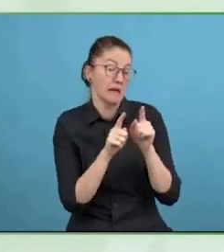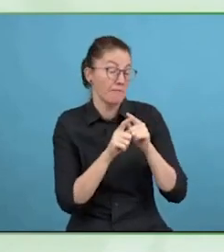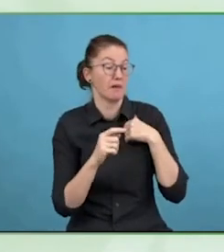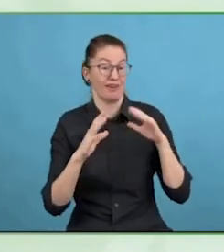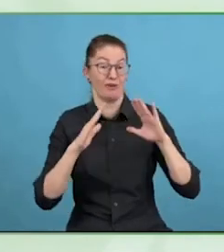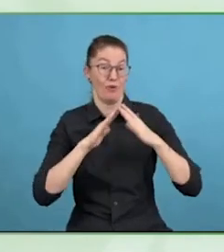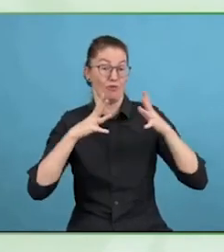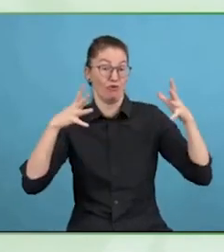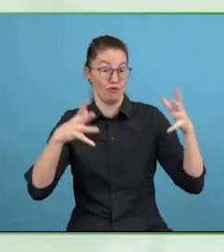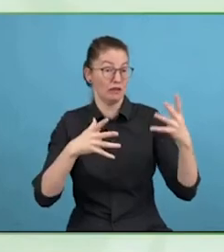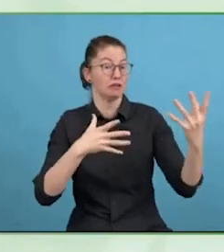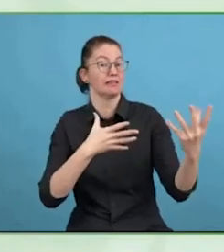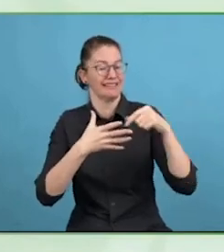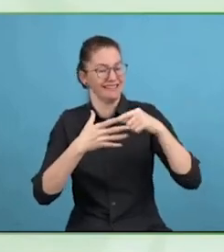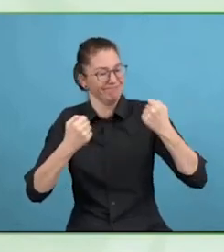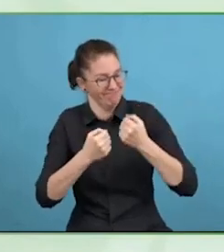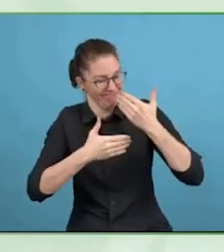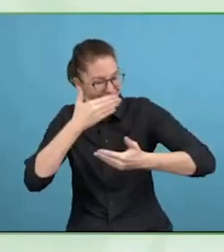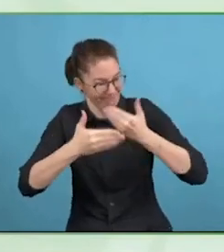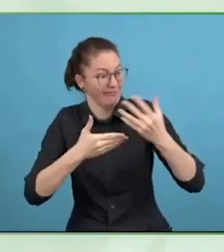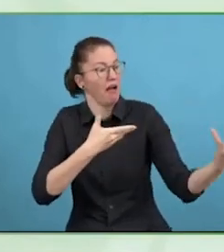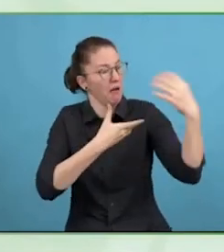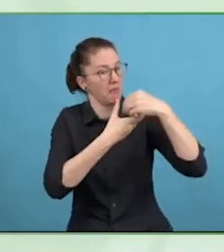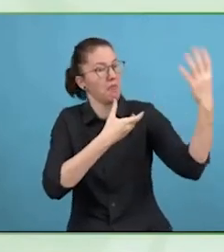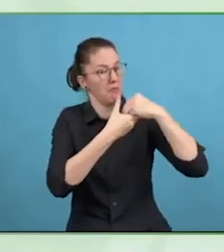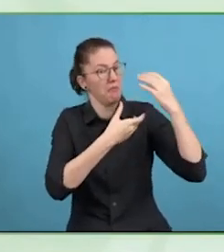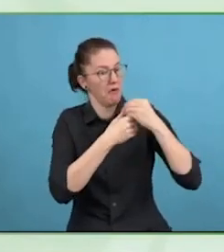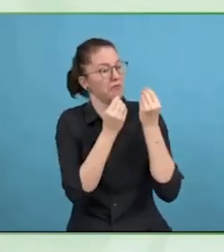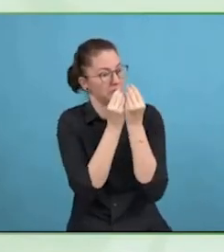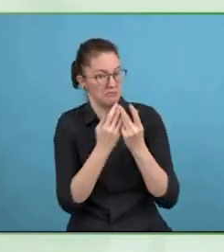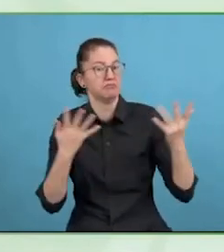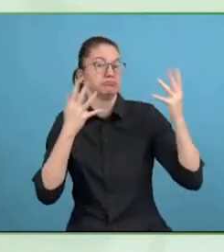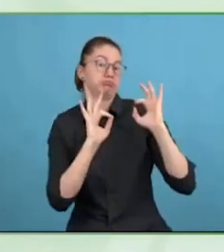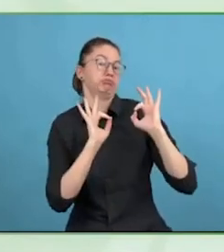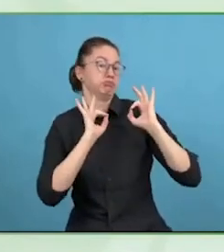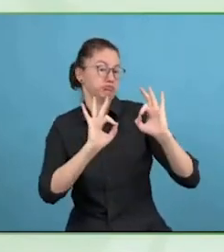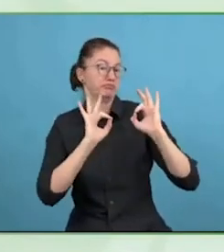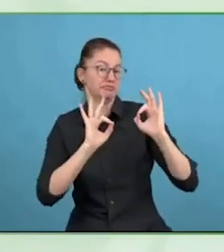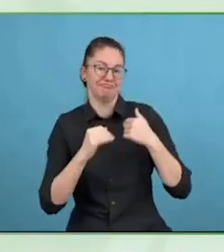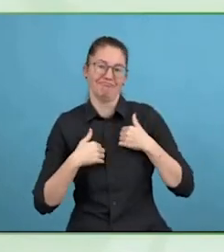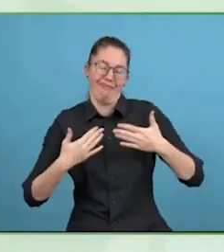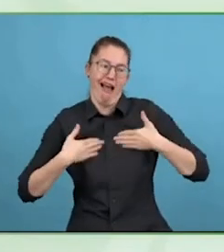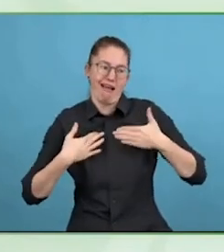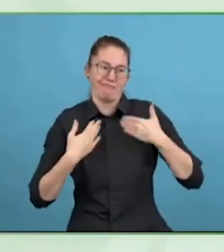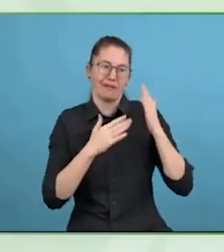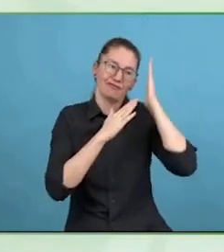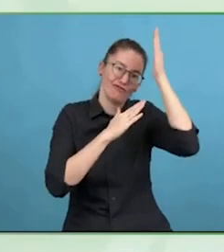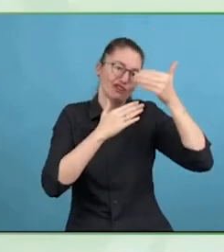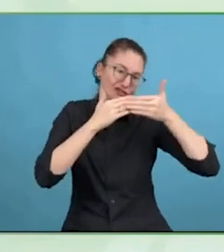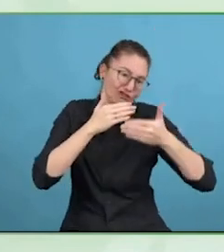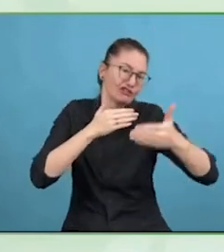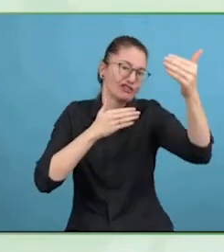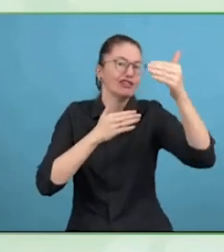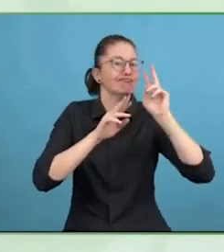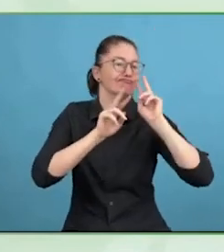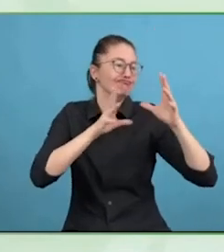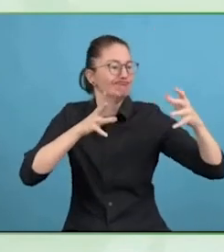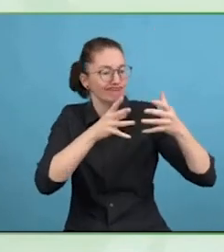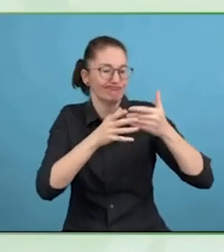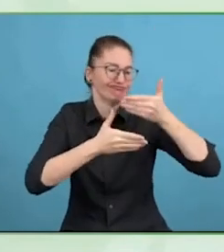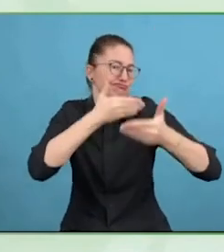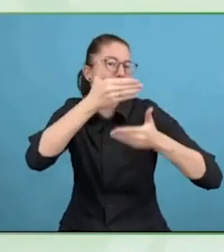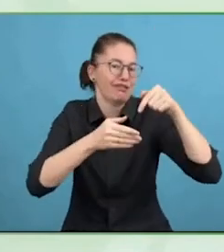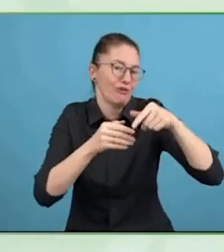and get in contact with us so we can work further on the participation of organizations of persons with disabilities.